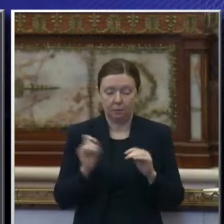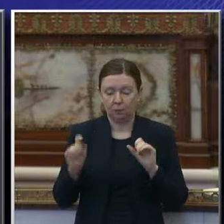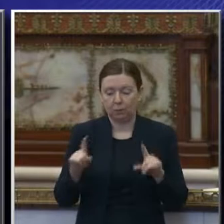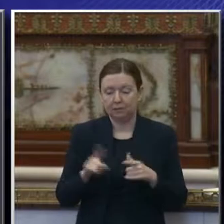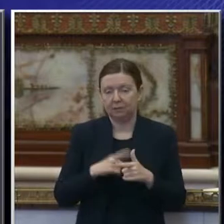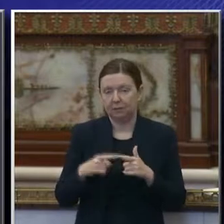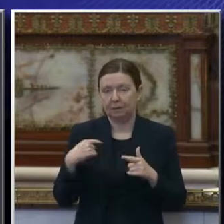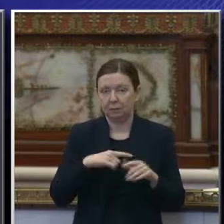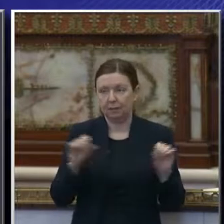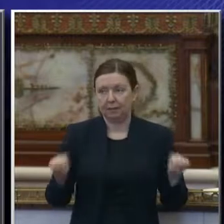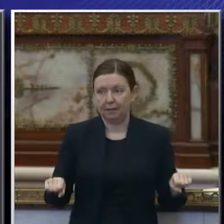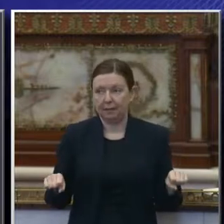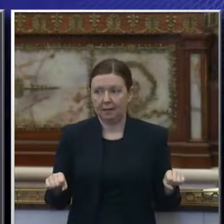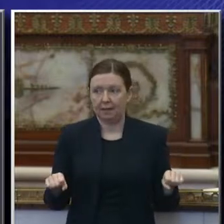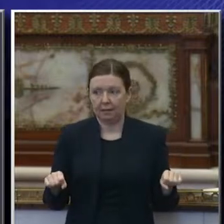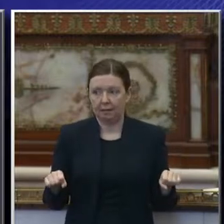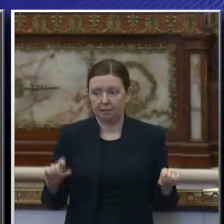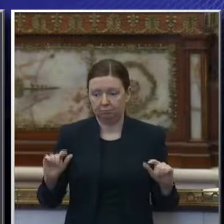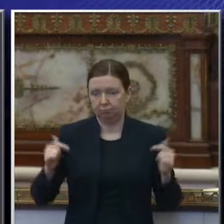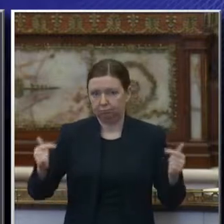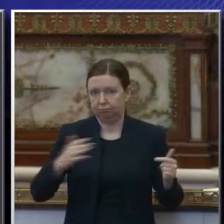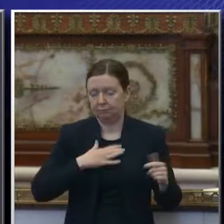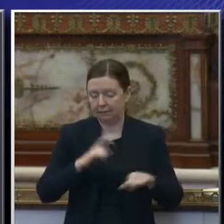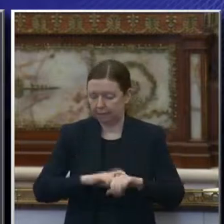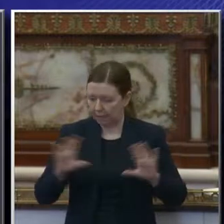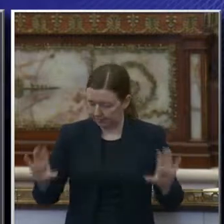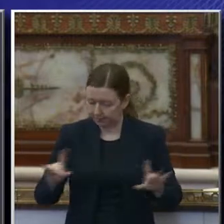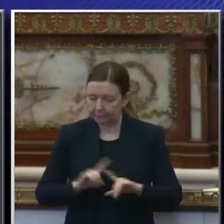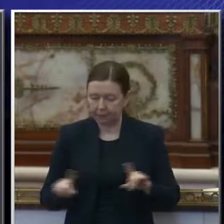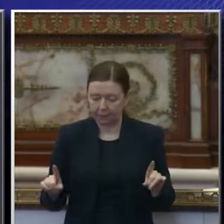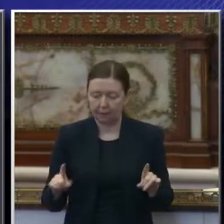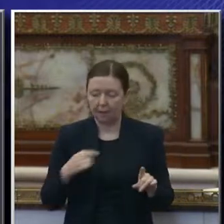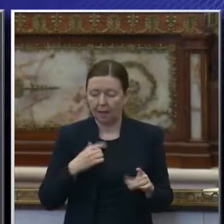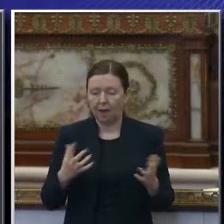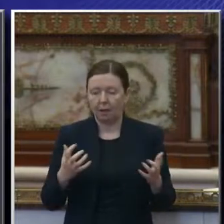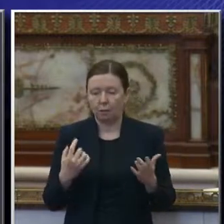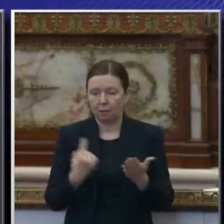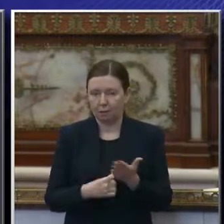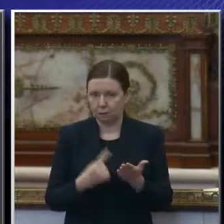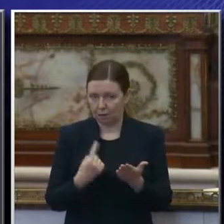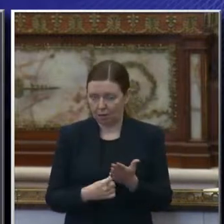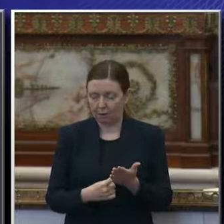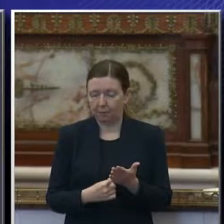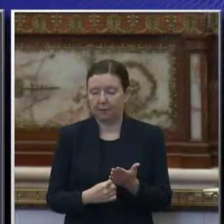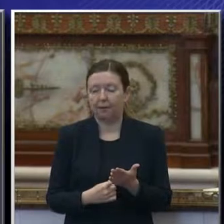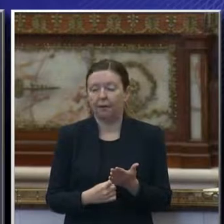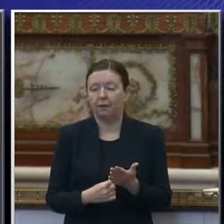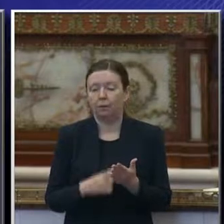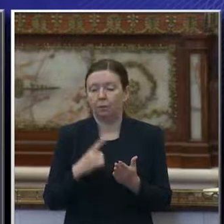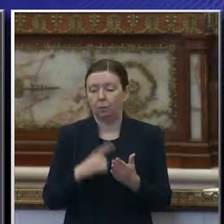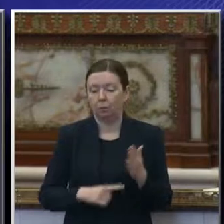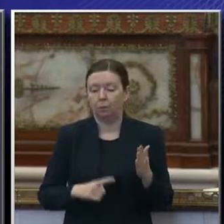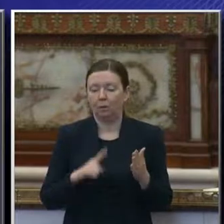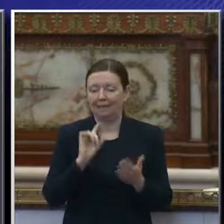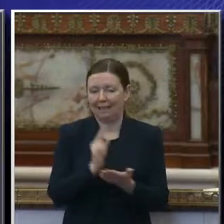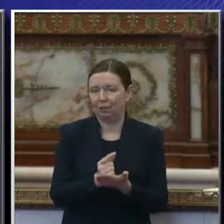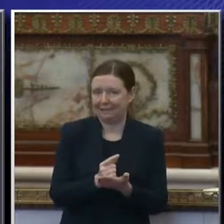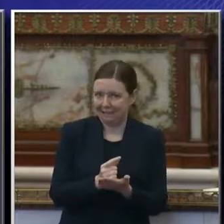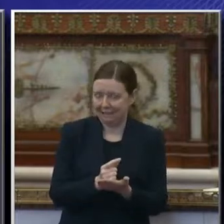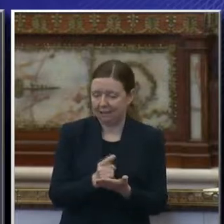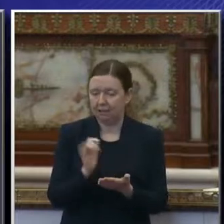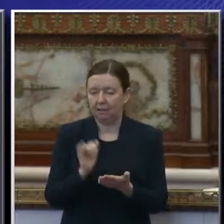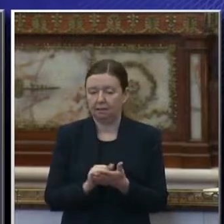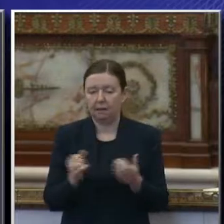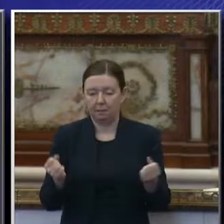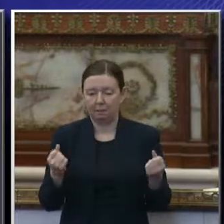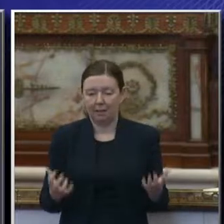and then we can, I'll yield my time, but I do want to talk a a little bit more about what is the guarantee that